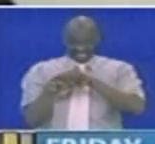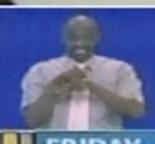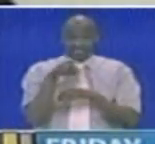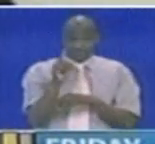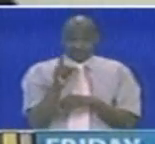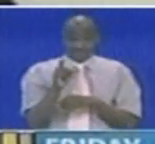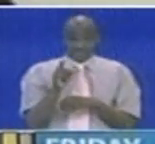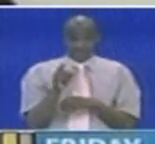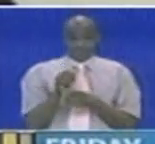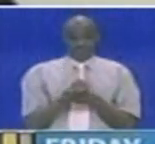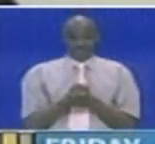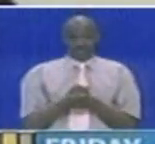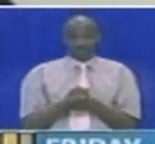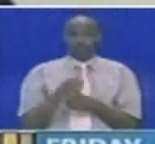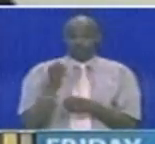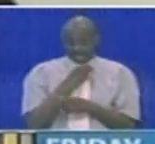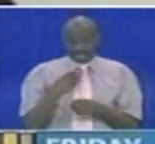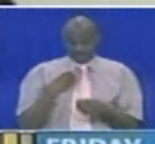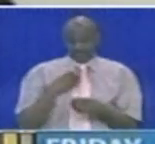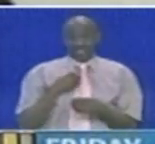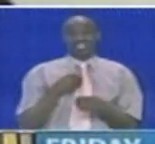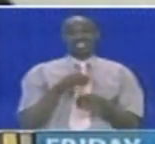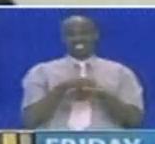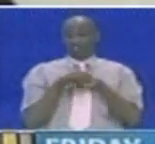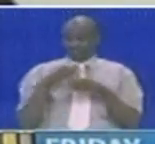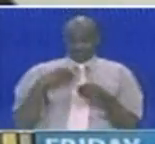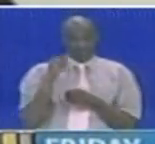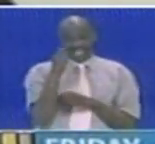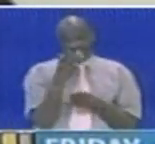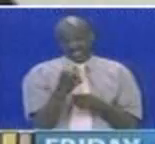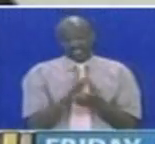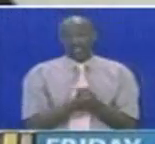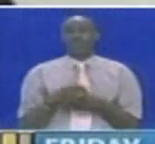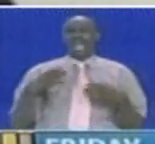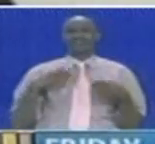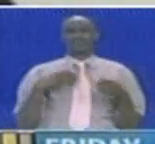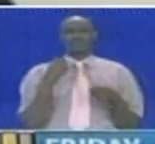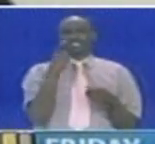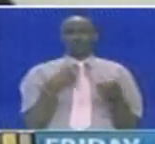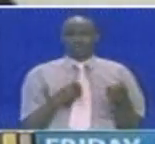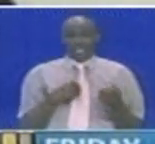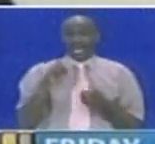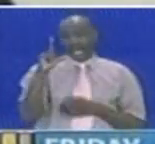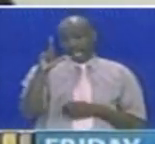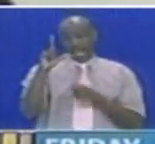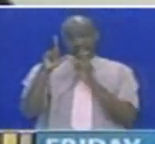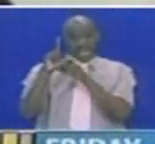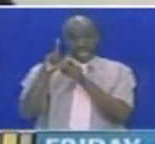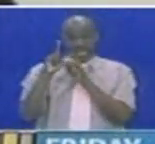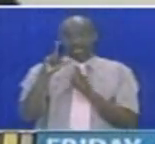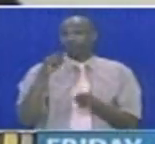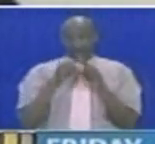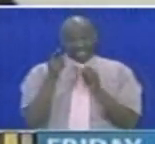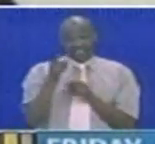We are the non-natives. So in this case, you'll hear somebody pronouncing letter L in those